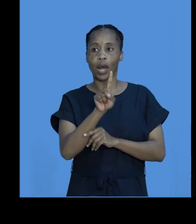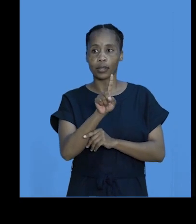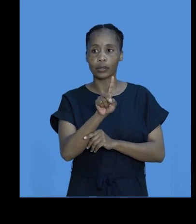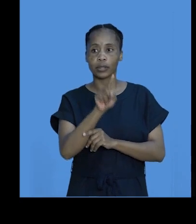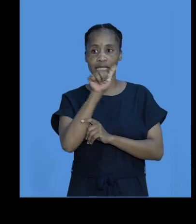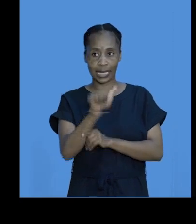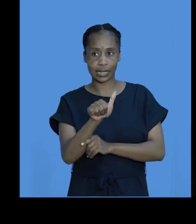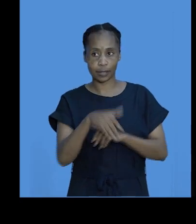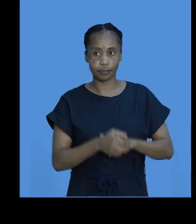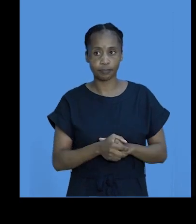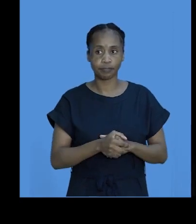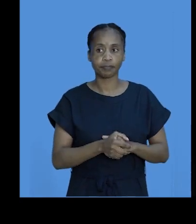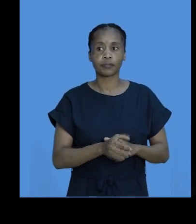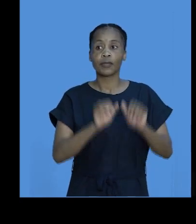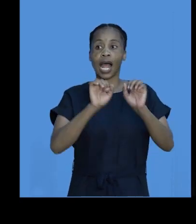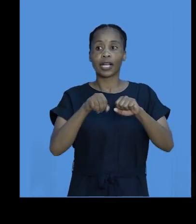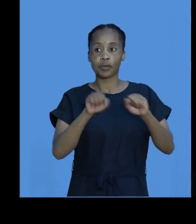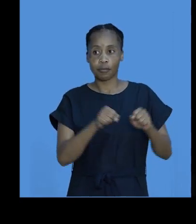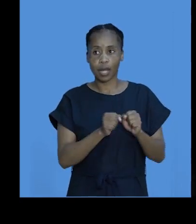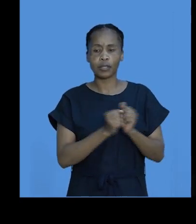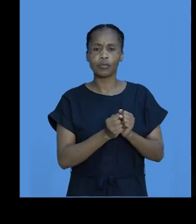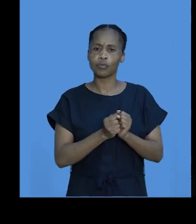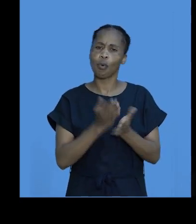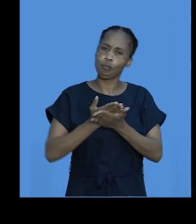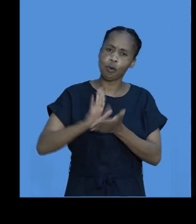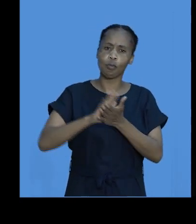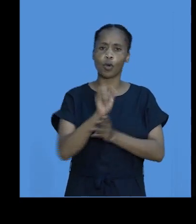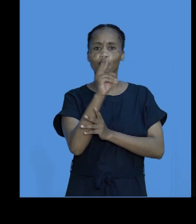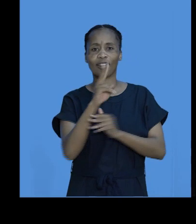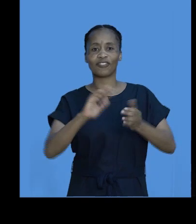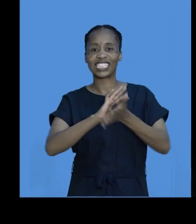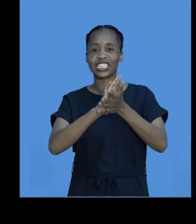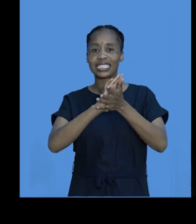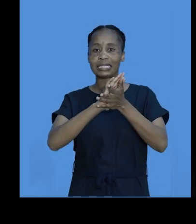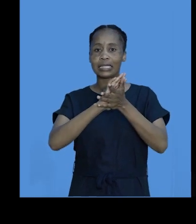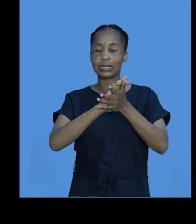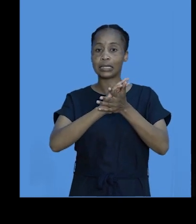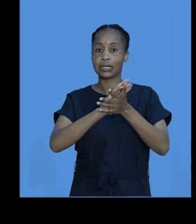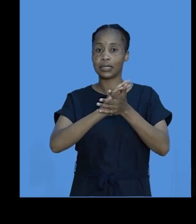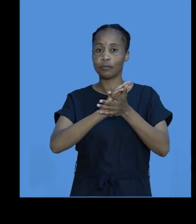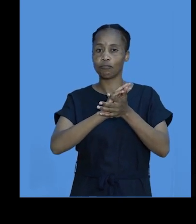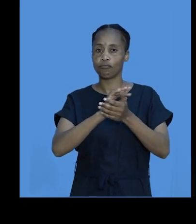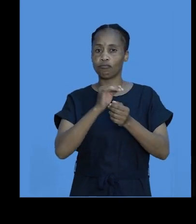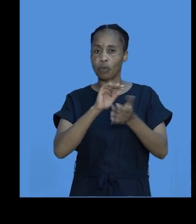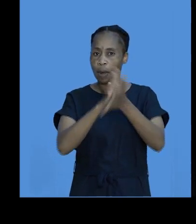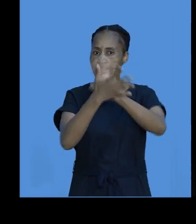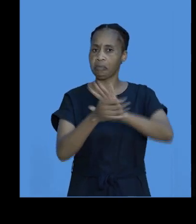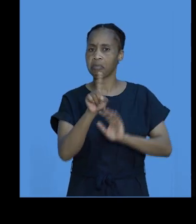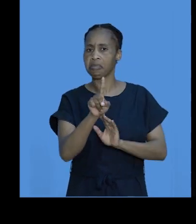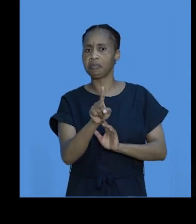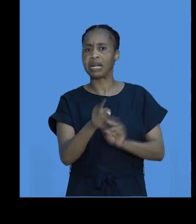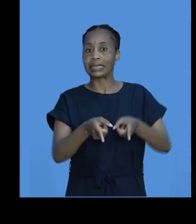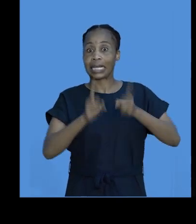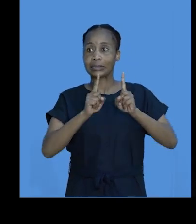The agreement to ban 12 of the most dangerous manufactured chemicals was addressed by. The agreement